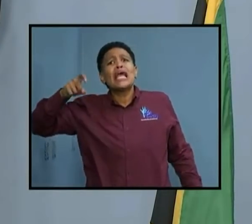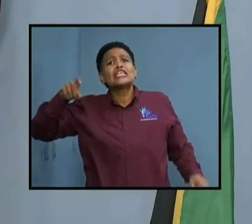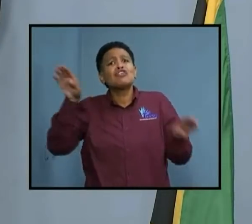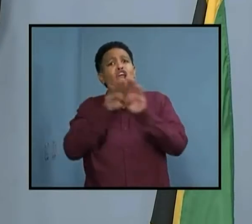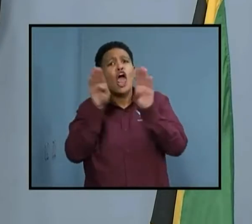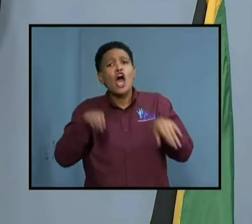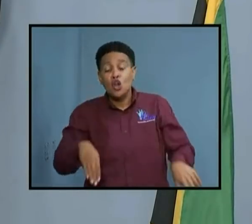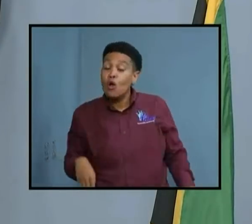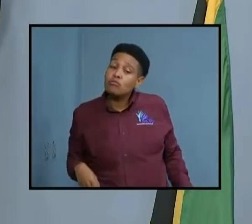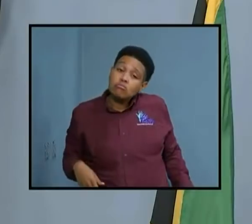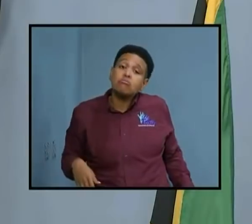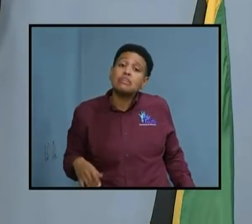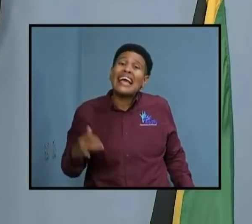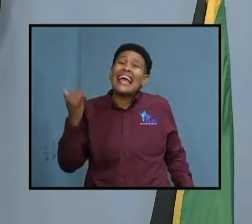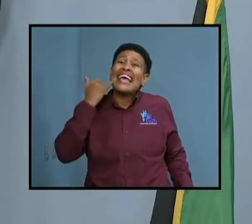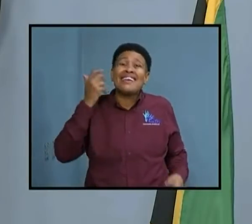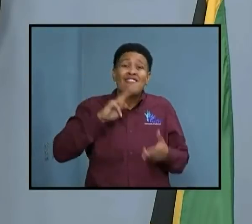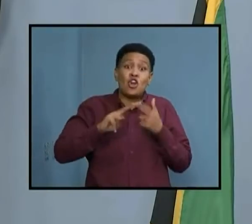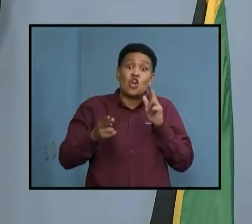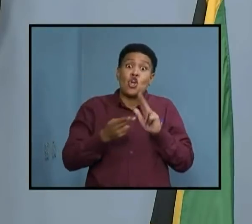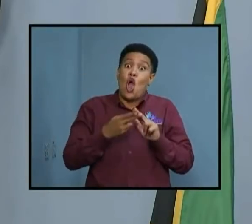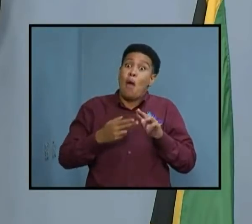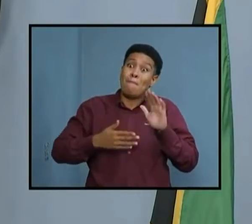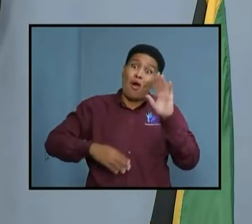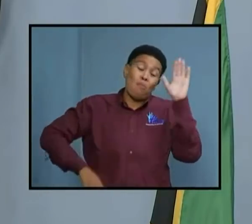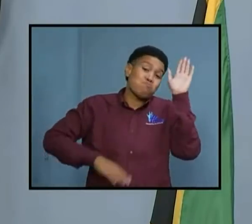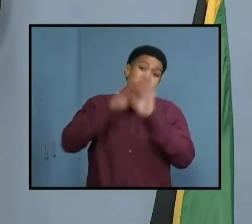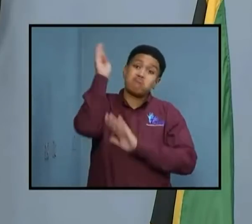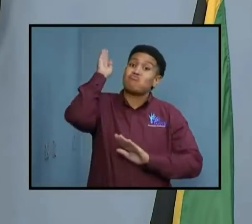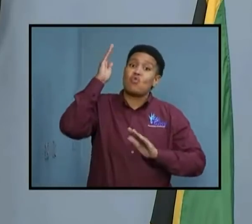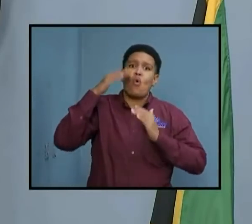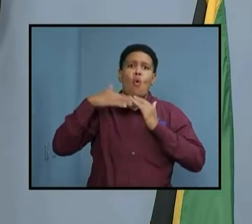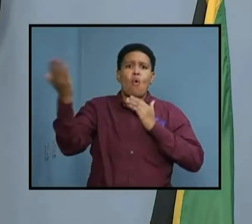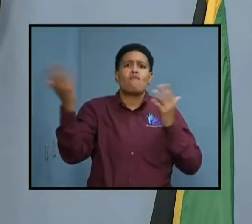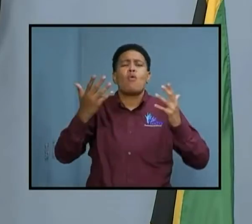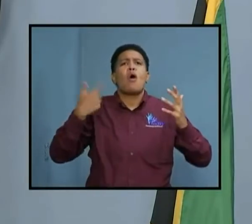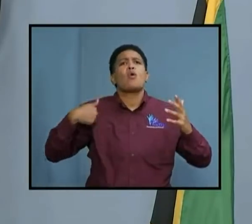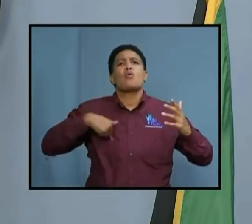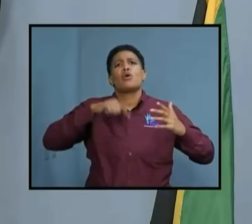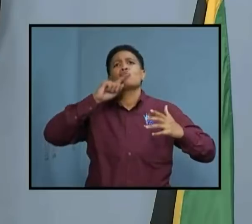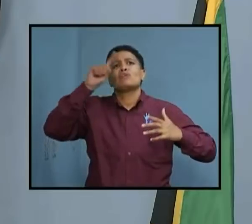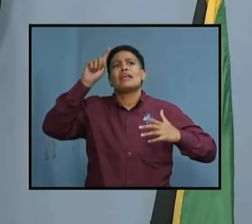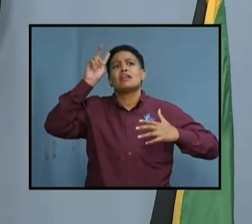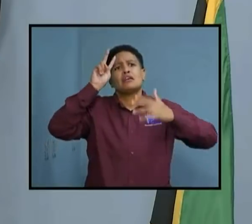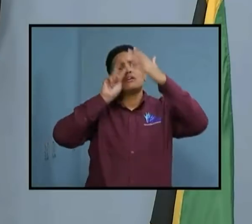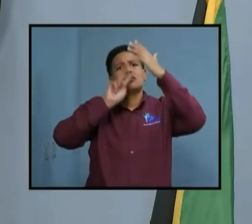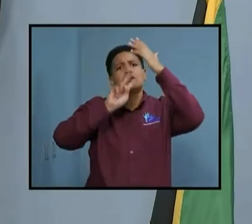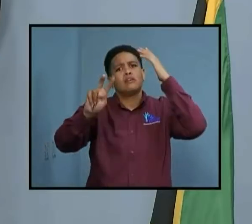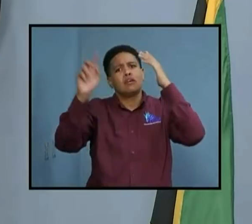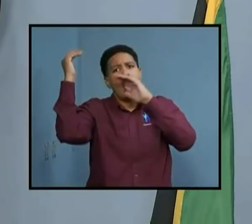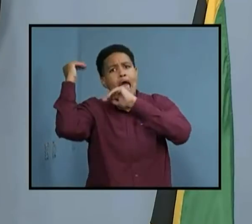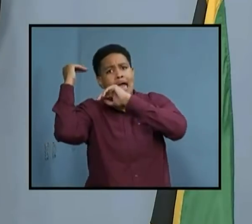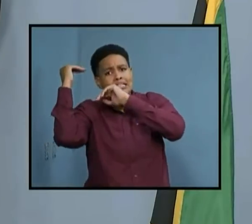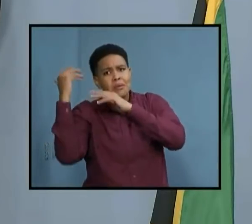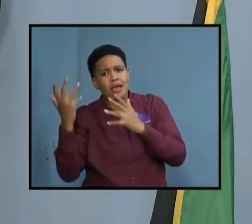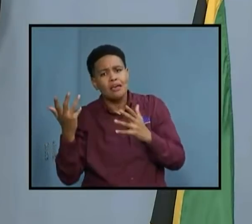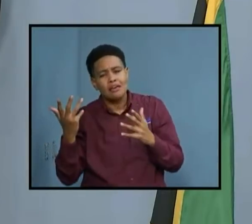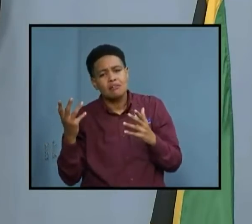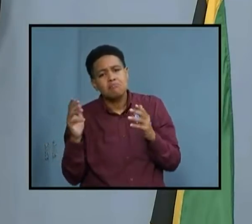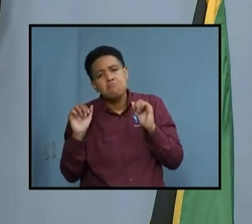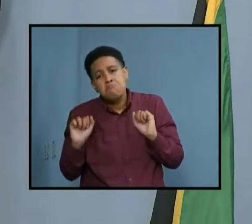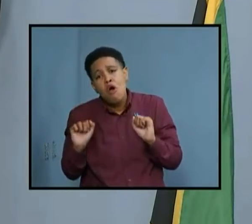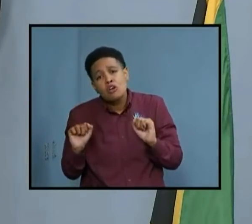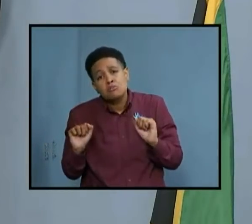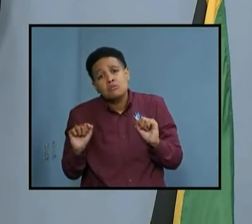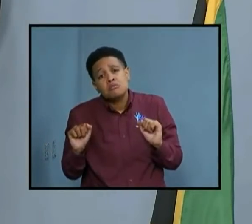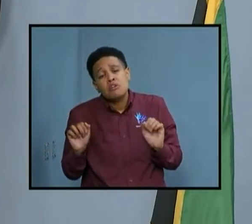there was a rise well outside of what we had anticipated, then that might very well be